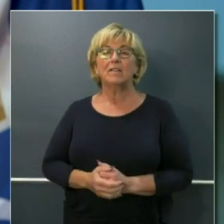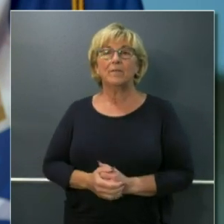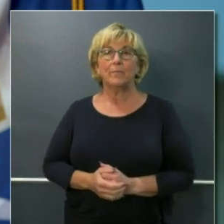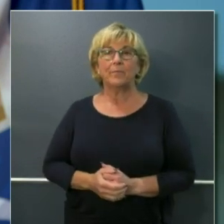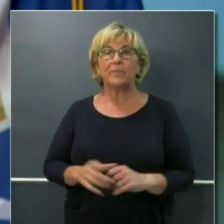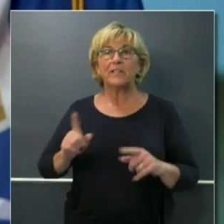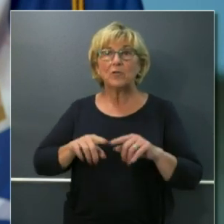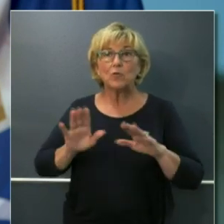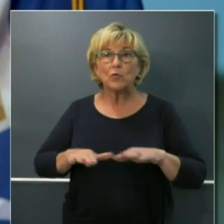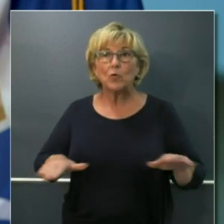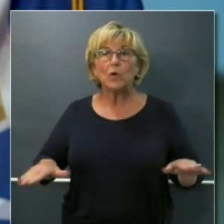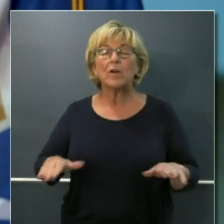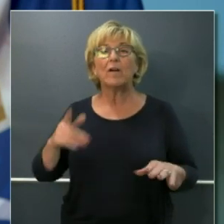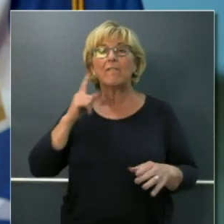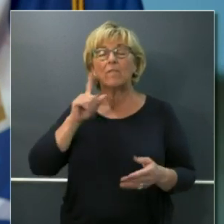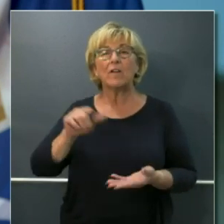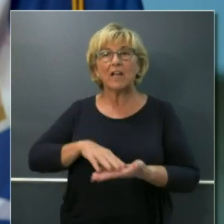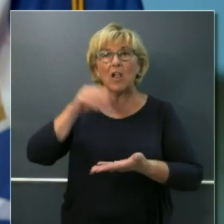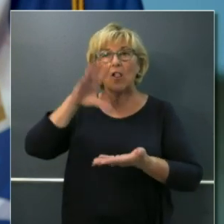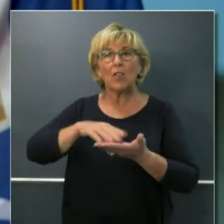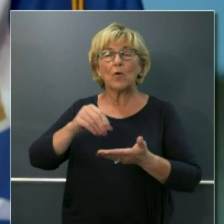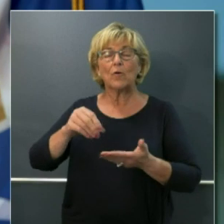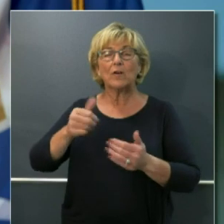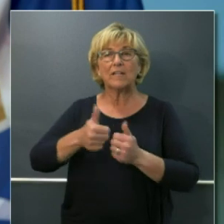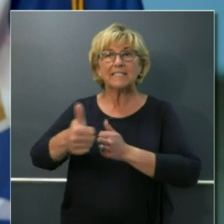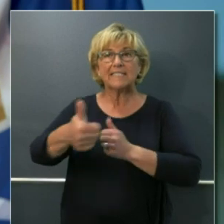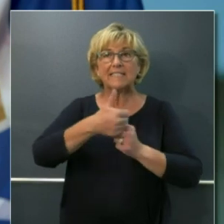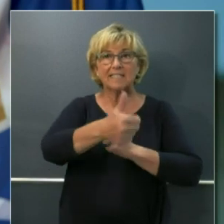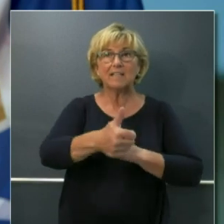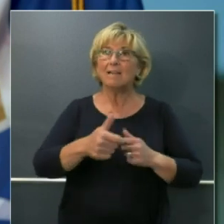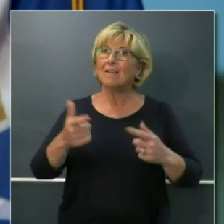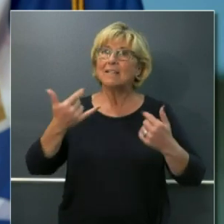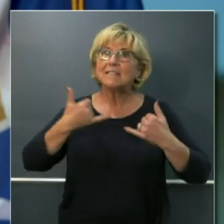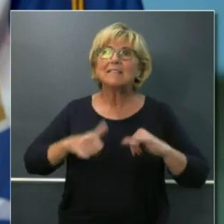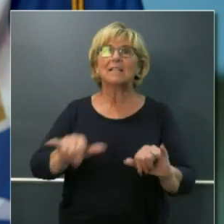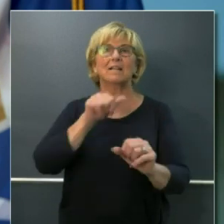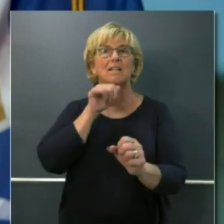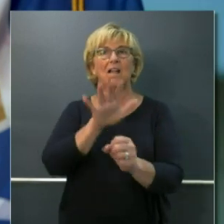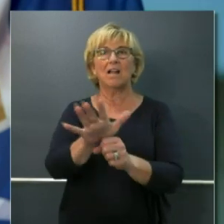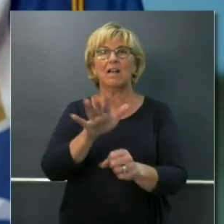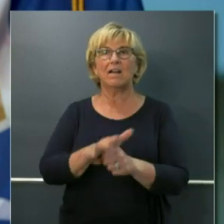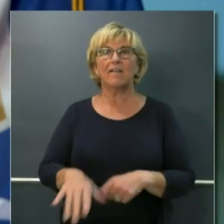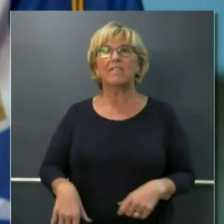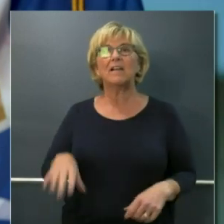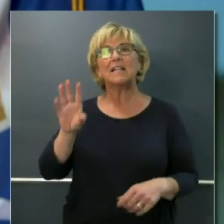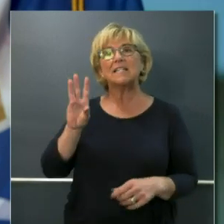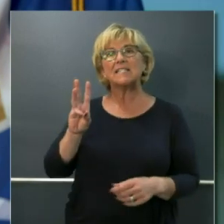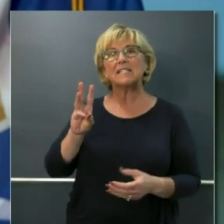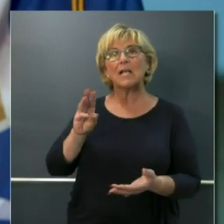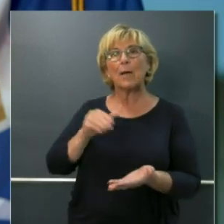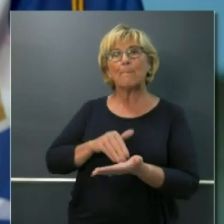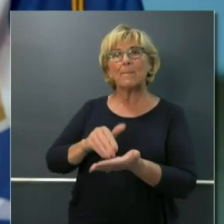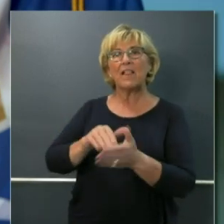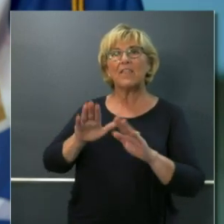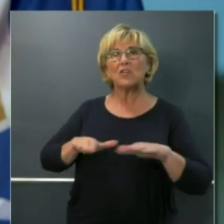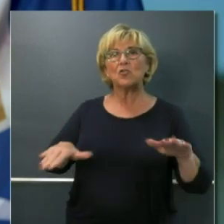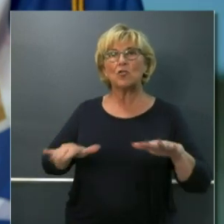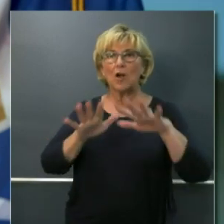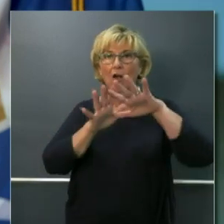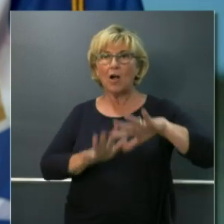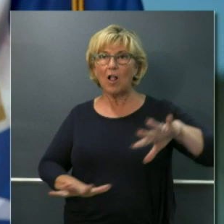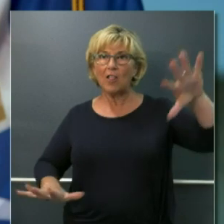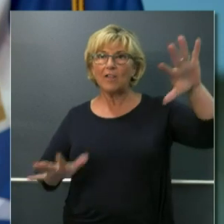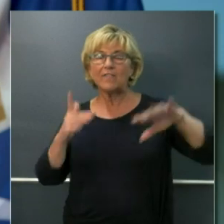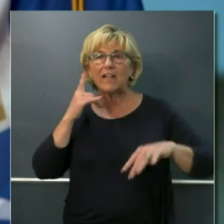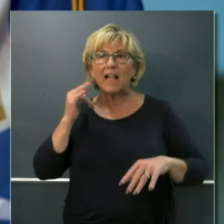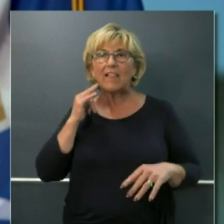capacity to provide distance learning. It's still inadequate to the magnitude of 6 million children all throughout the state of California,